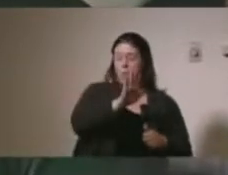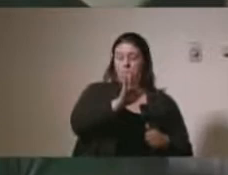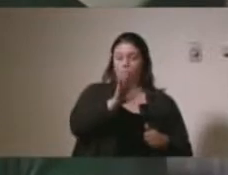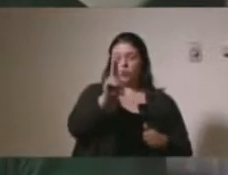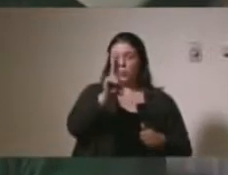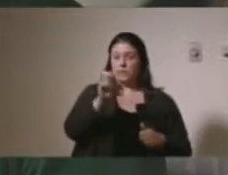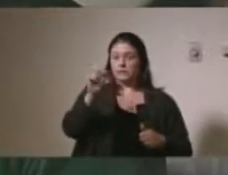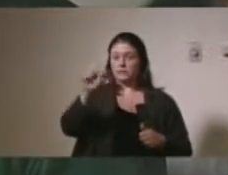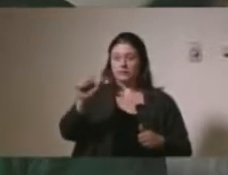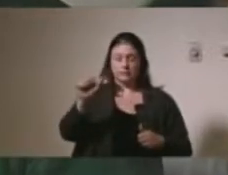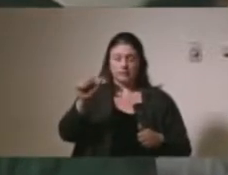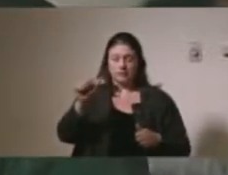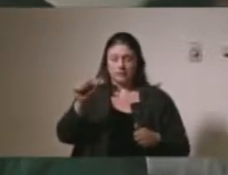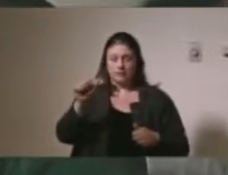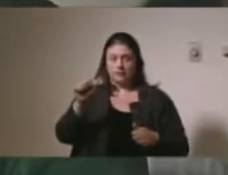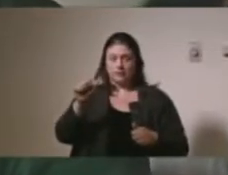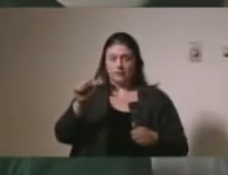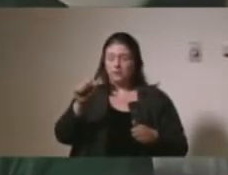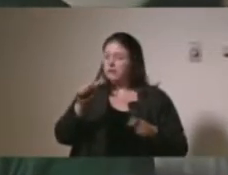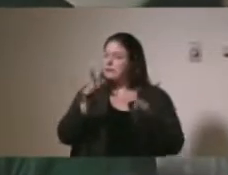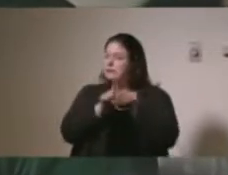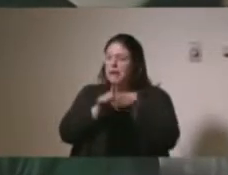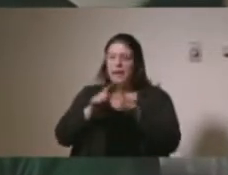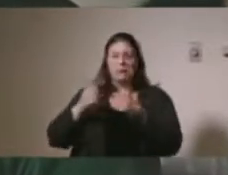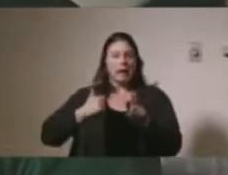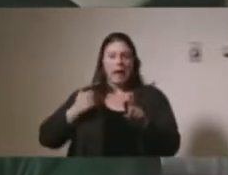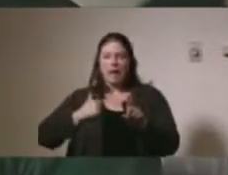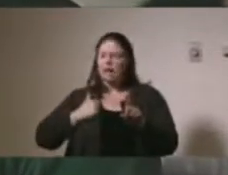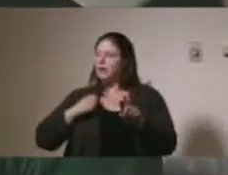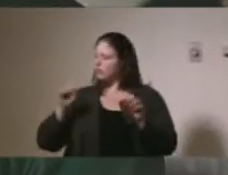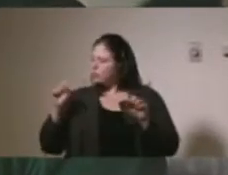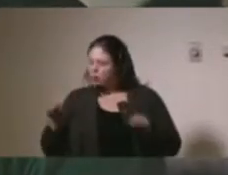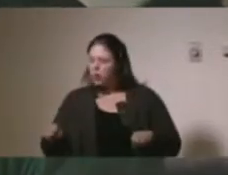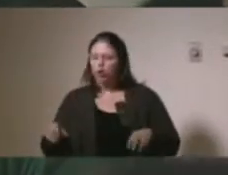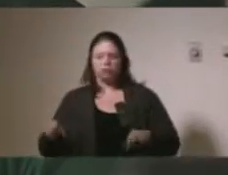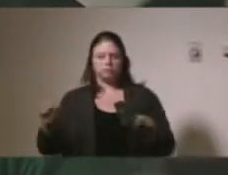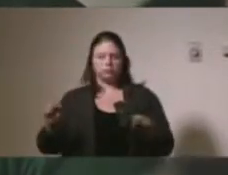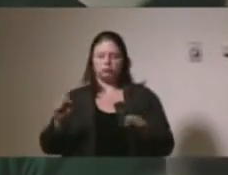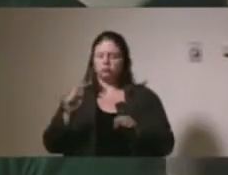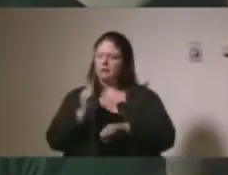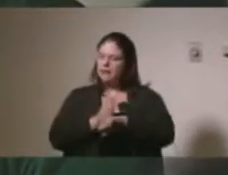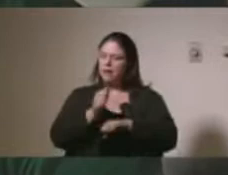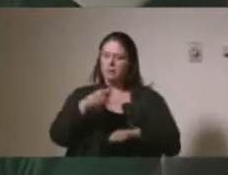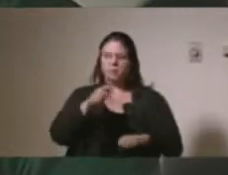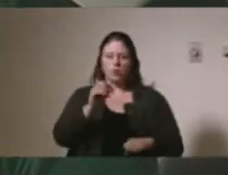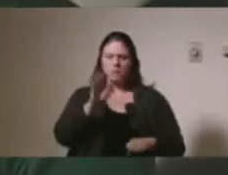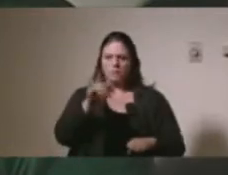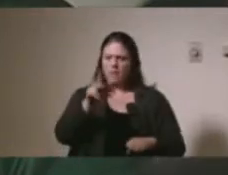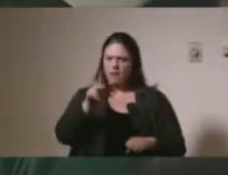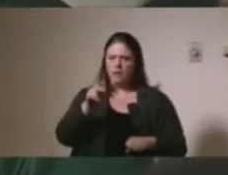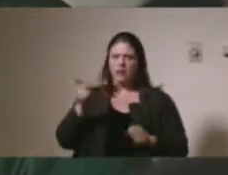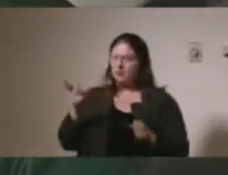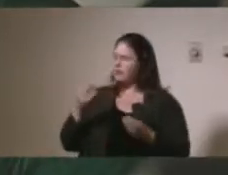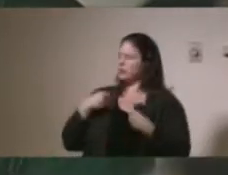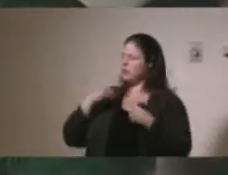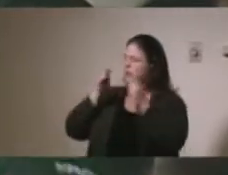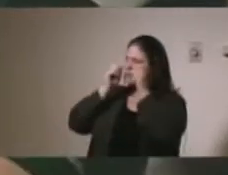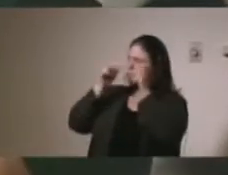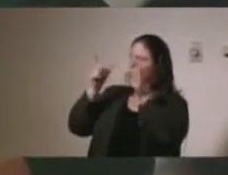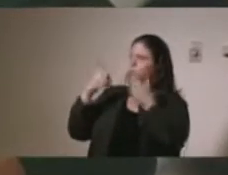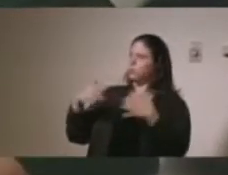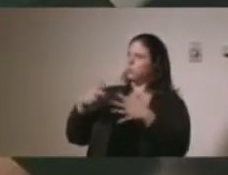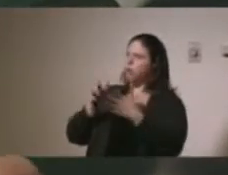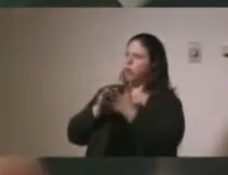have the ability to do it just like Canada does. And again, attending this conference really opened my eyes, and thank you.